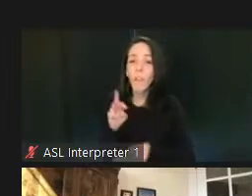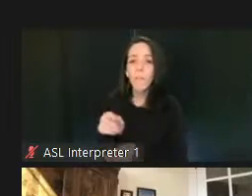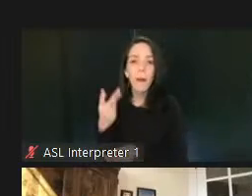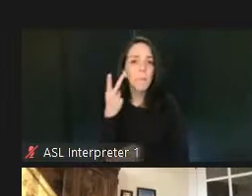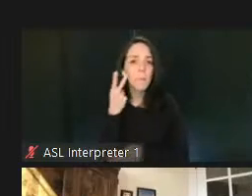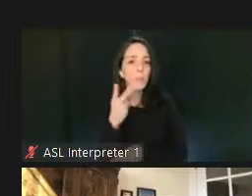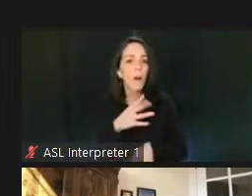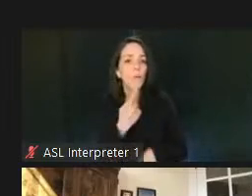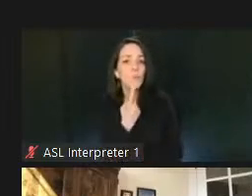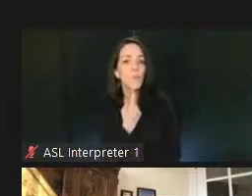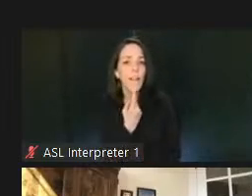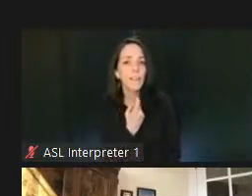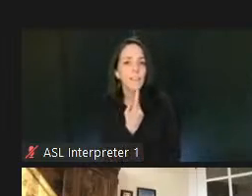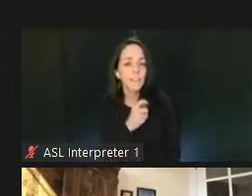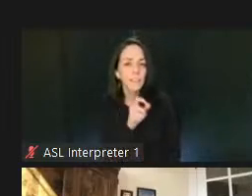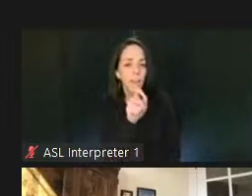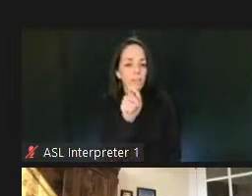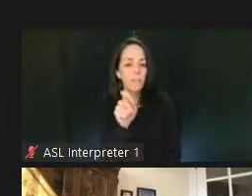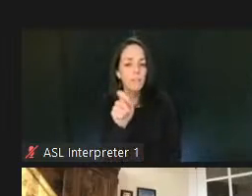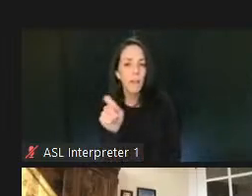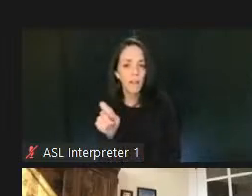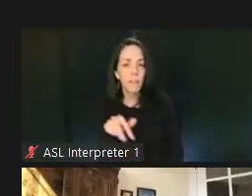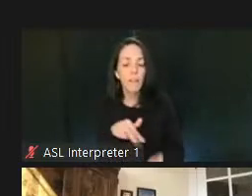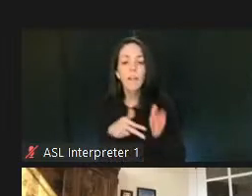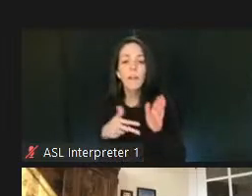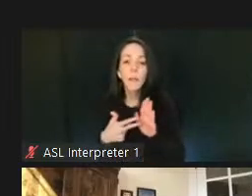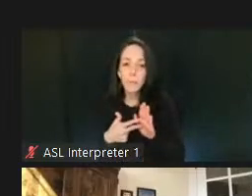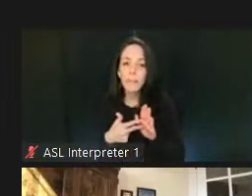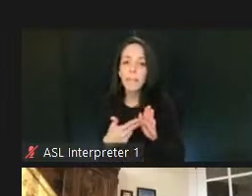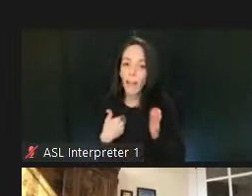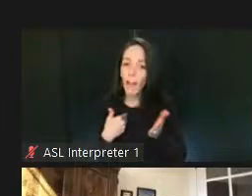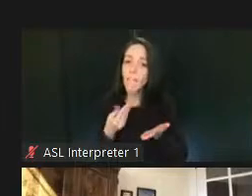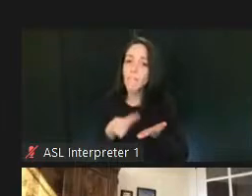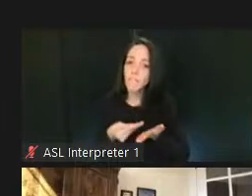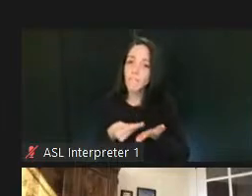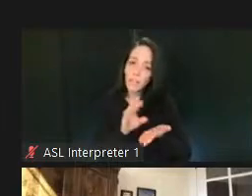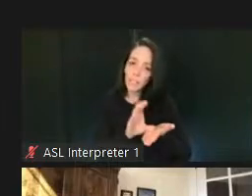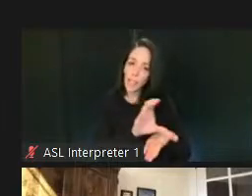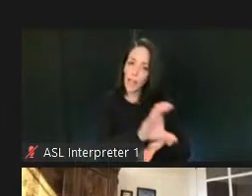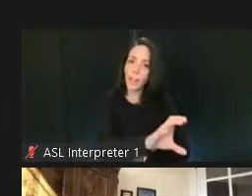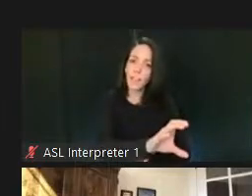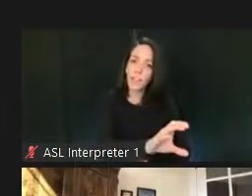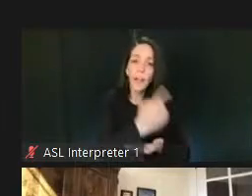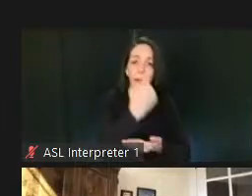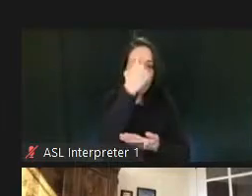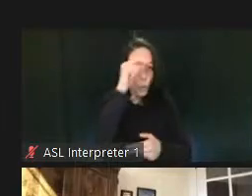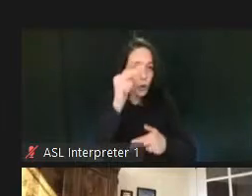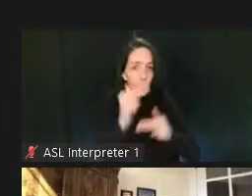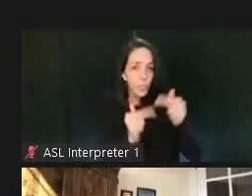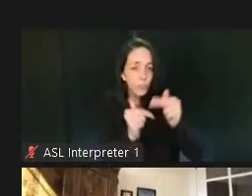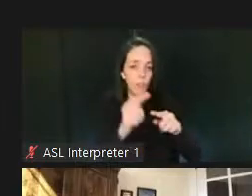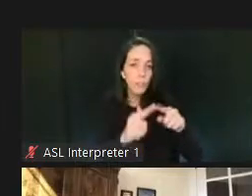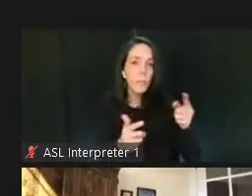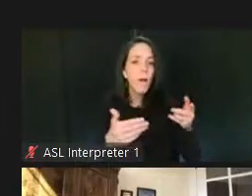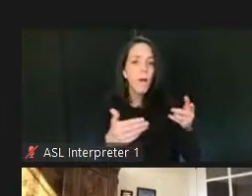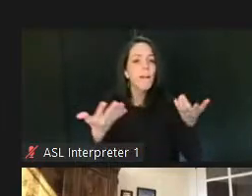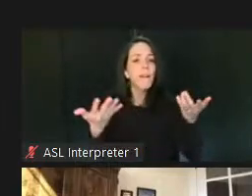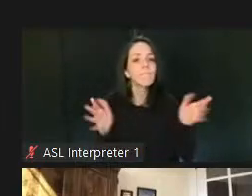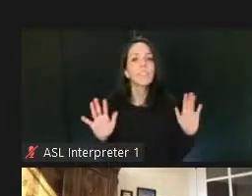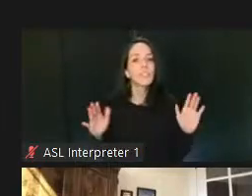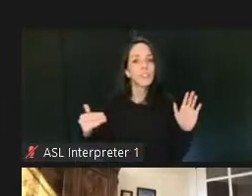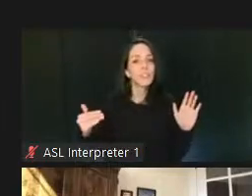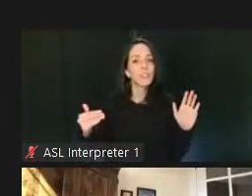red dotted color, which means that there is some funding allocated for construction, but the improvements have not been completed